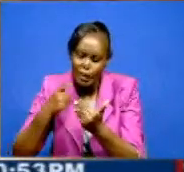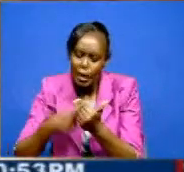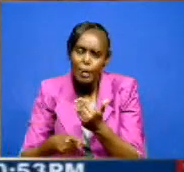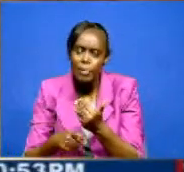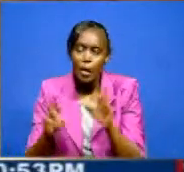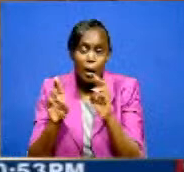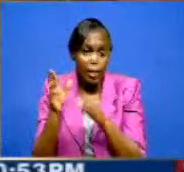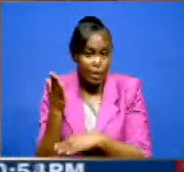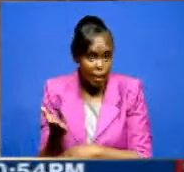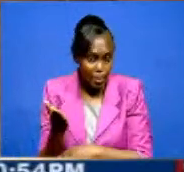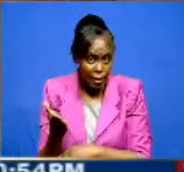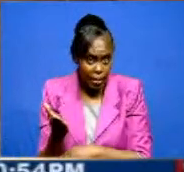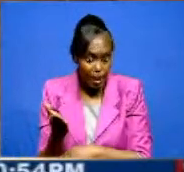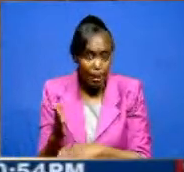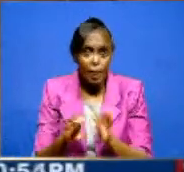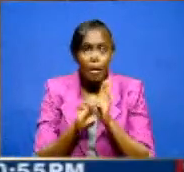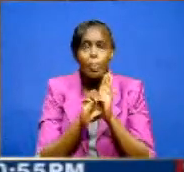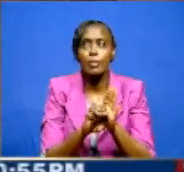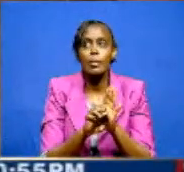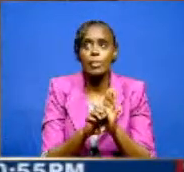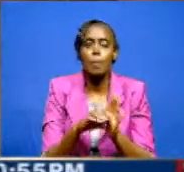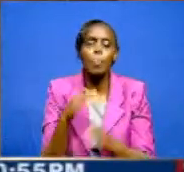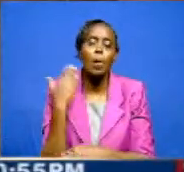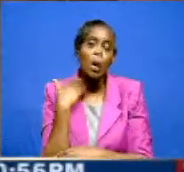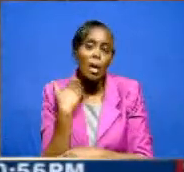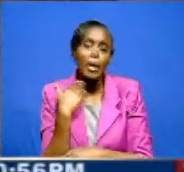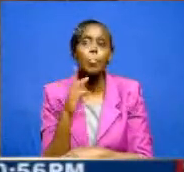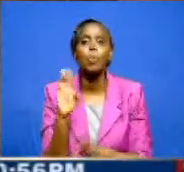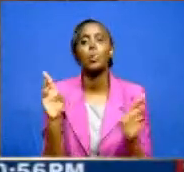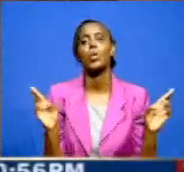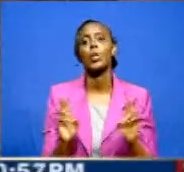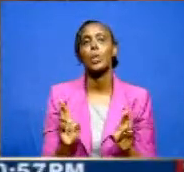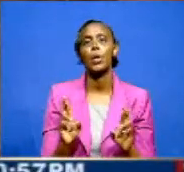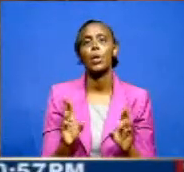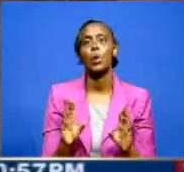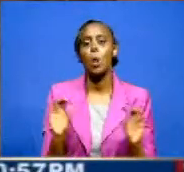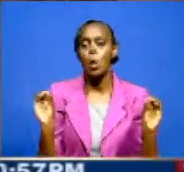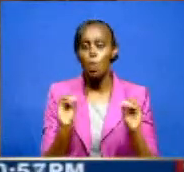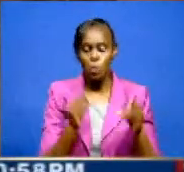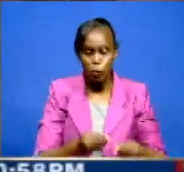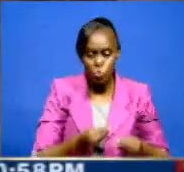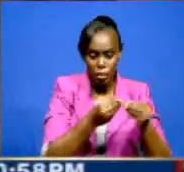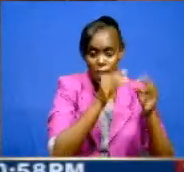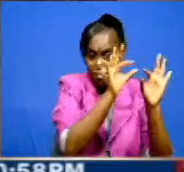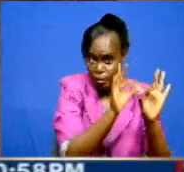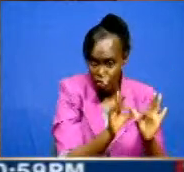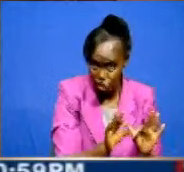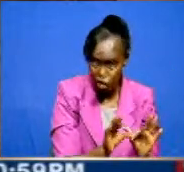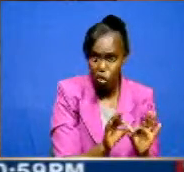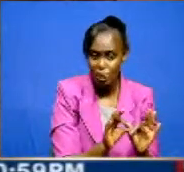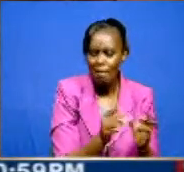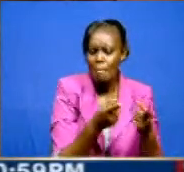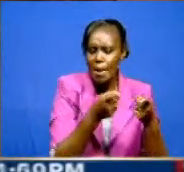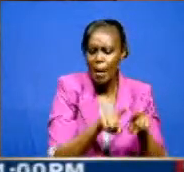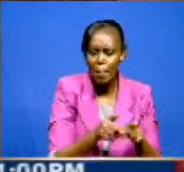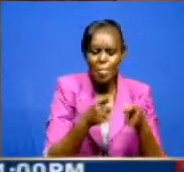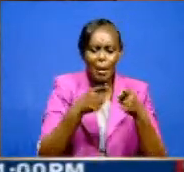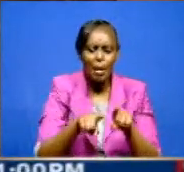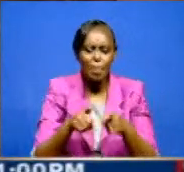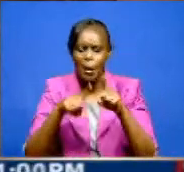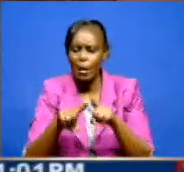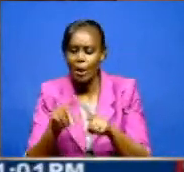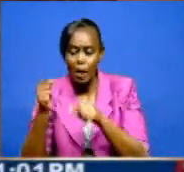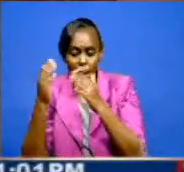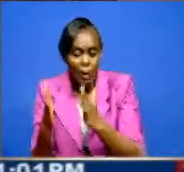it is criminal already not to remit. But these things happen every day, and Kenyans